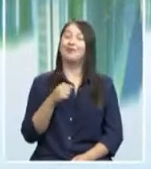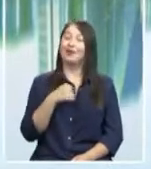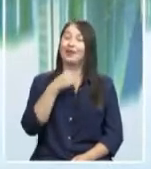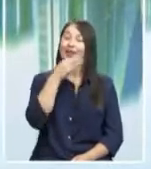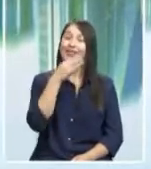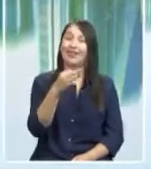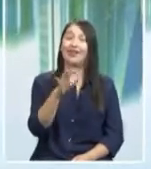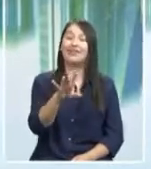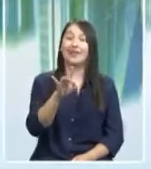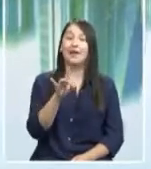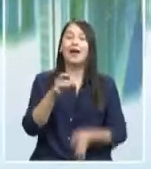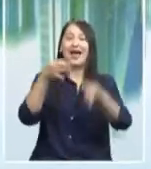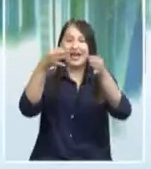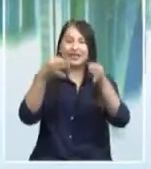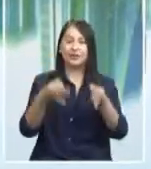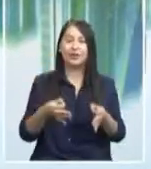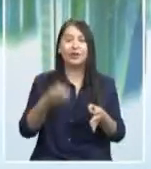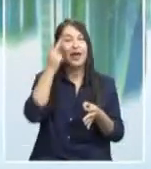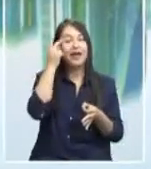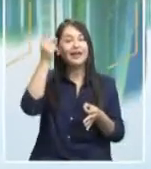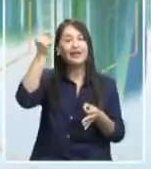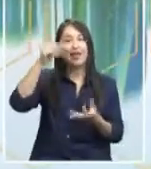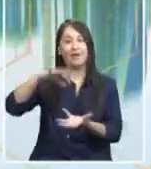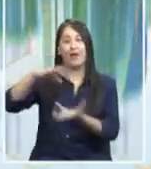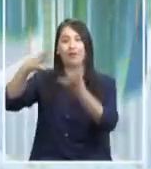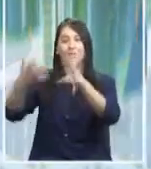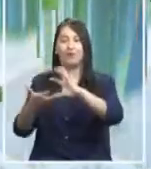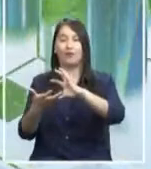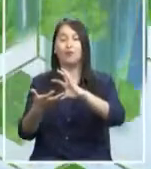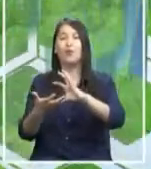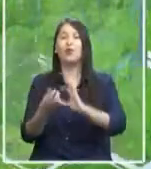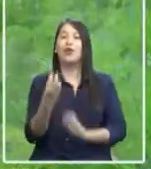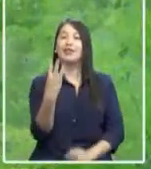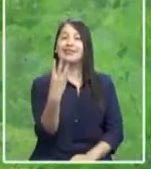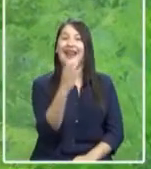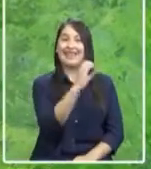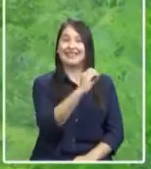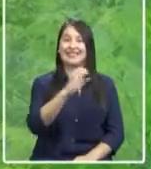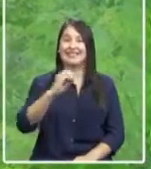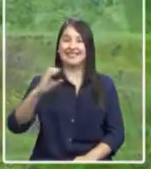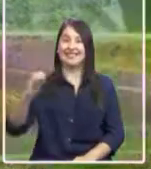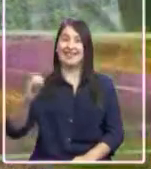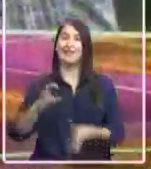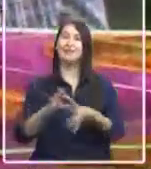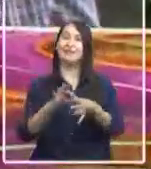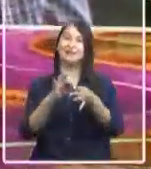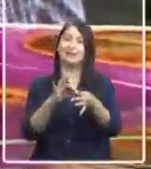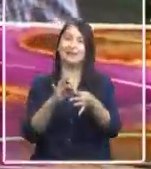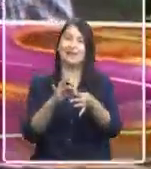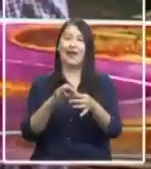Thank you very much. I stop here. Again, greetings from Bangladesh.